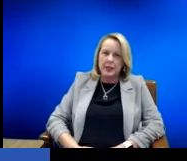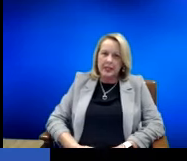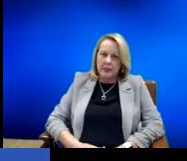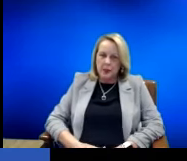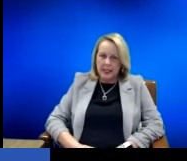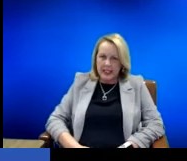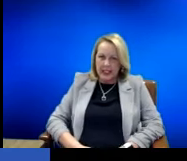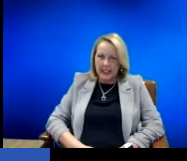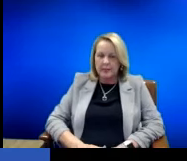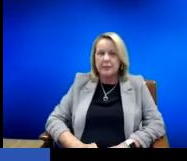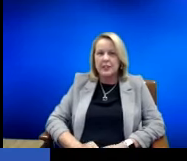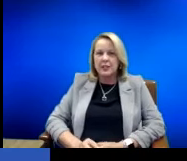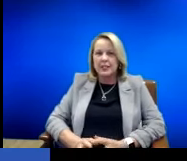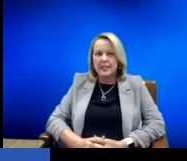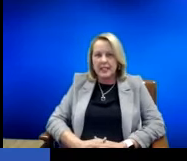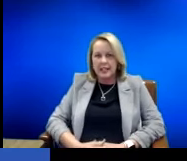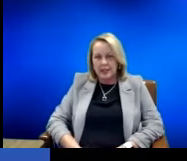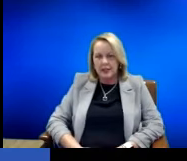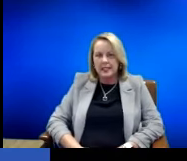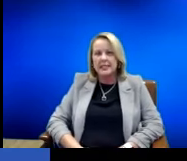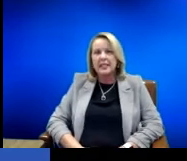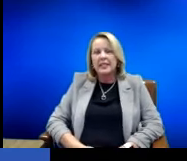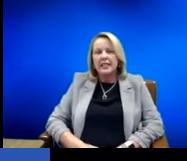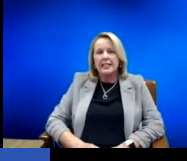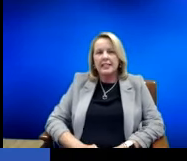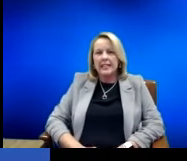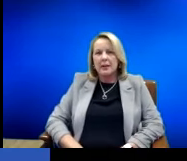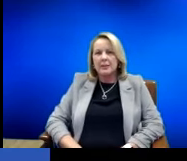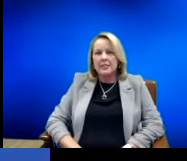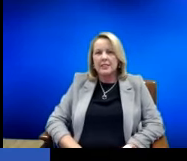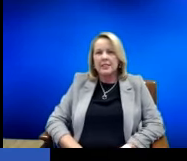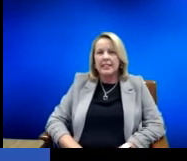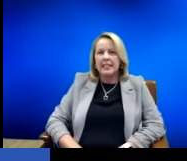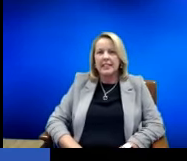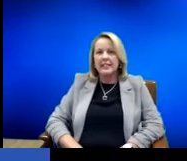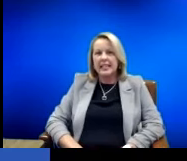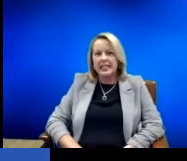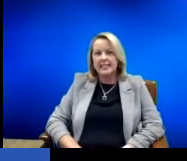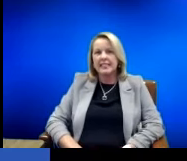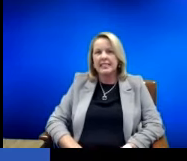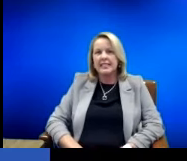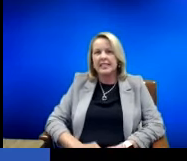of 2014, the U.S. Congress established the